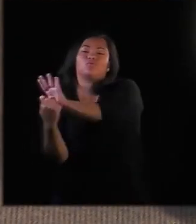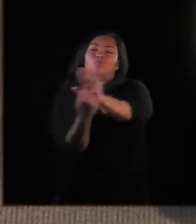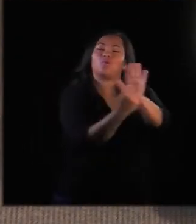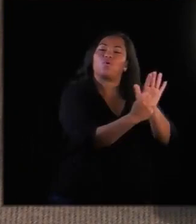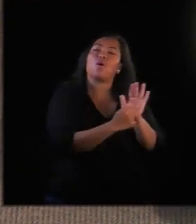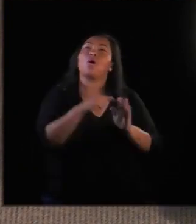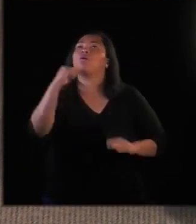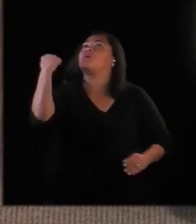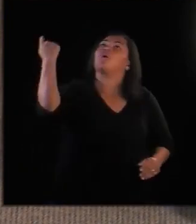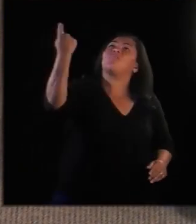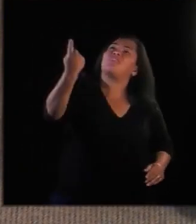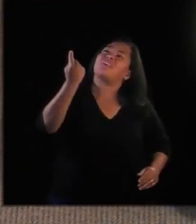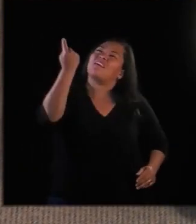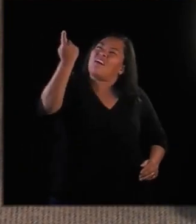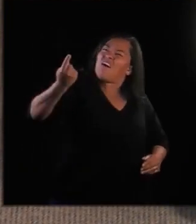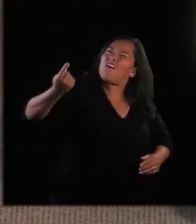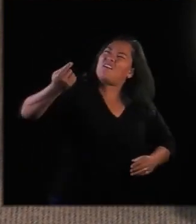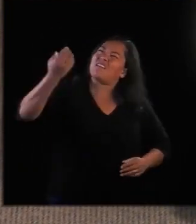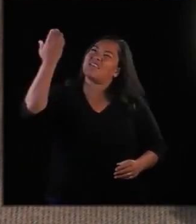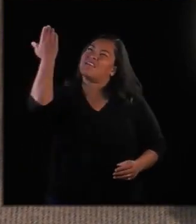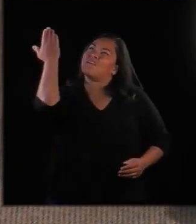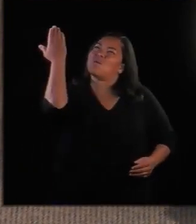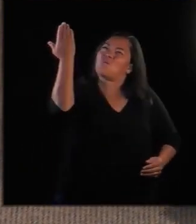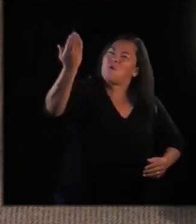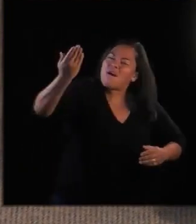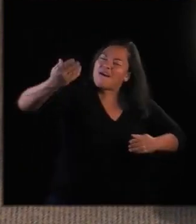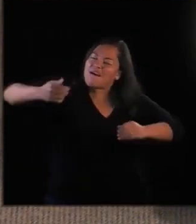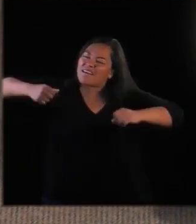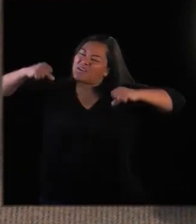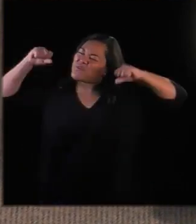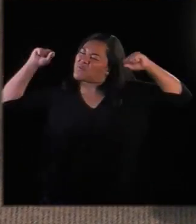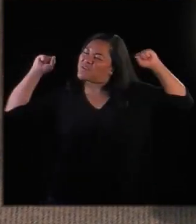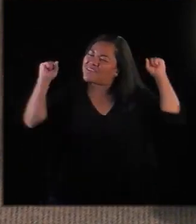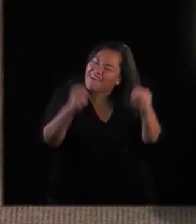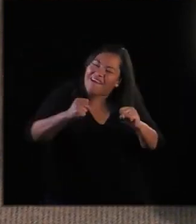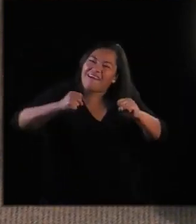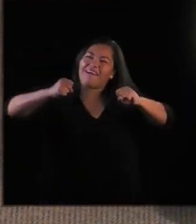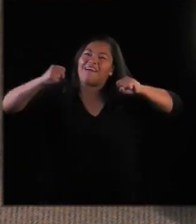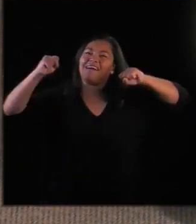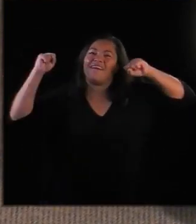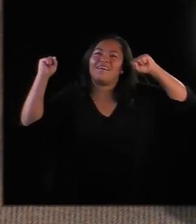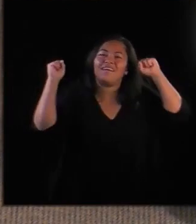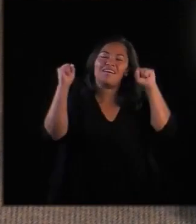glory. You're the only one who